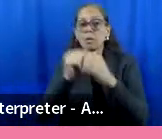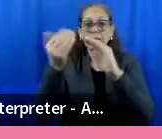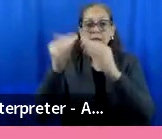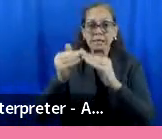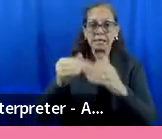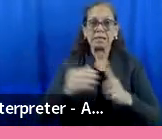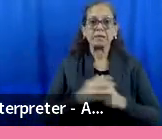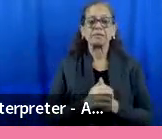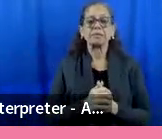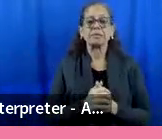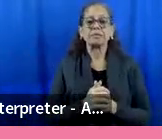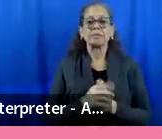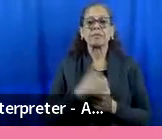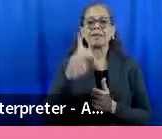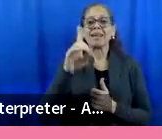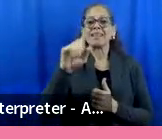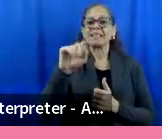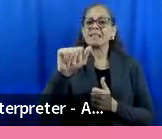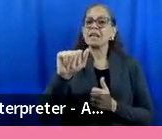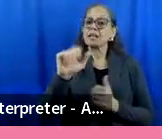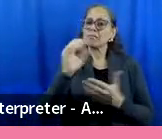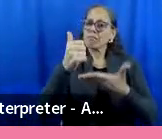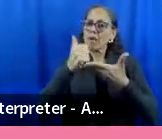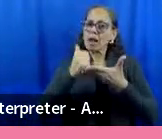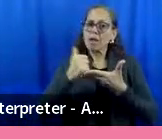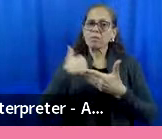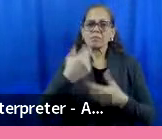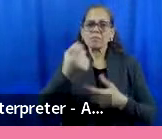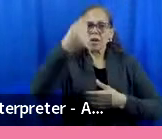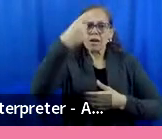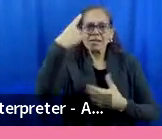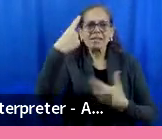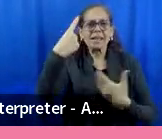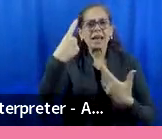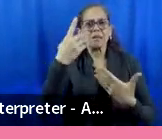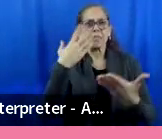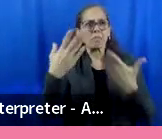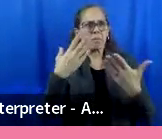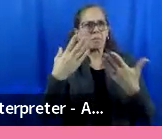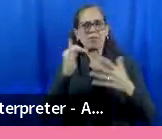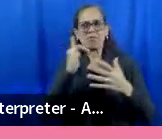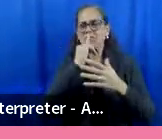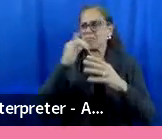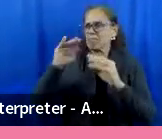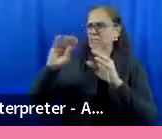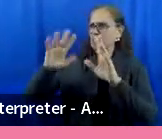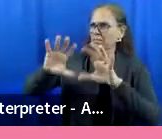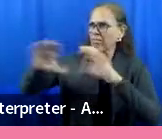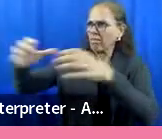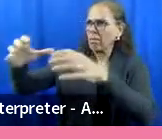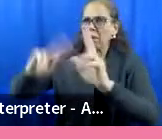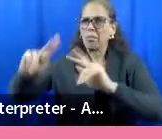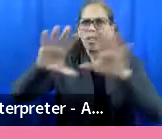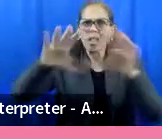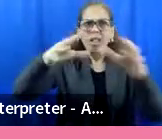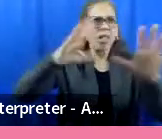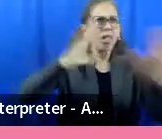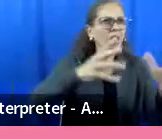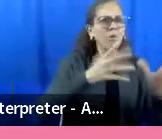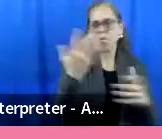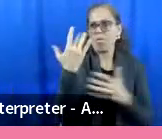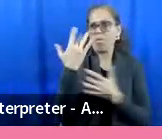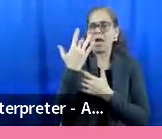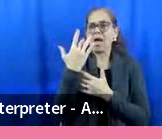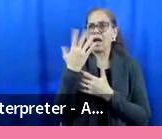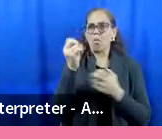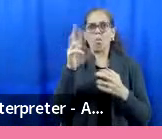We can use this data to better understand factors that may contribute to displacement or the involuntary movement of a person or family